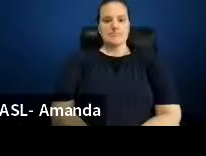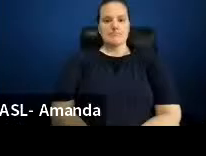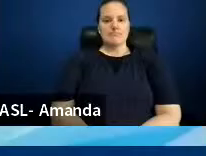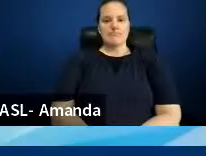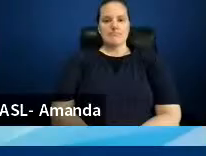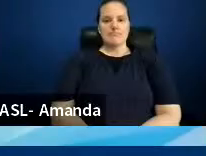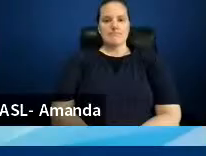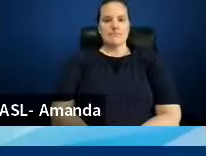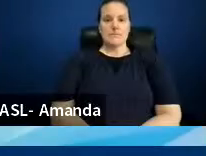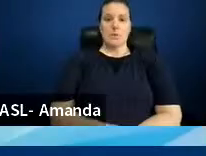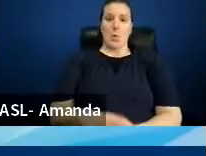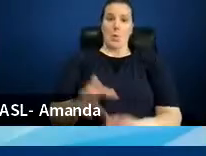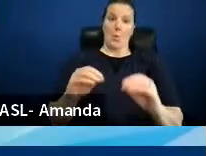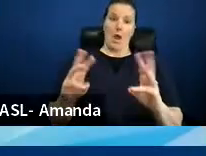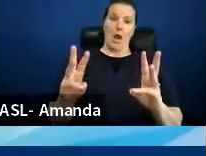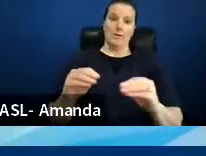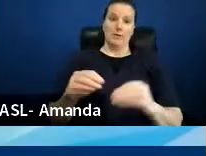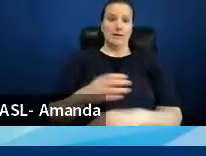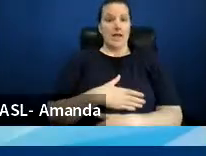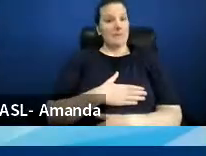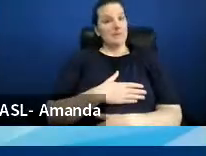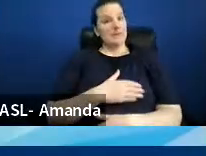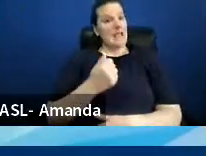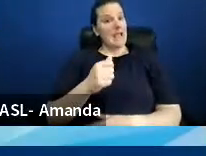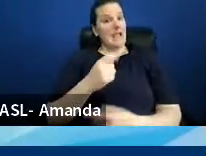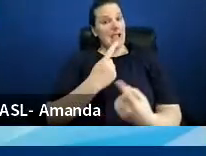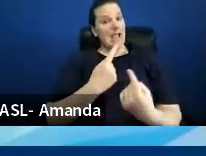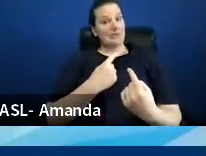Wow. Happy to answer any questions.